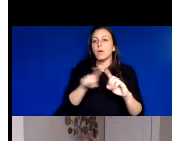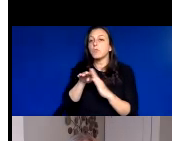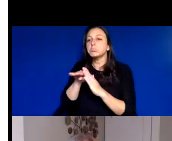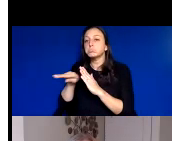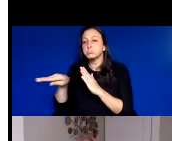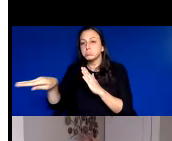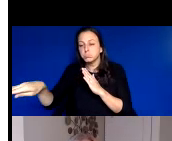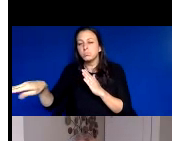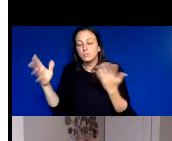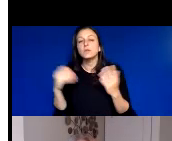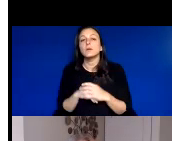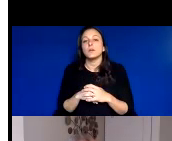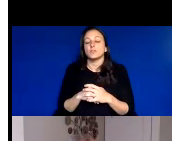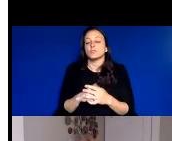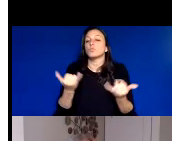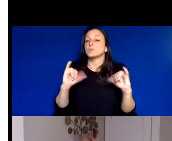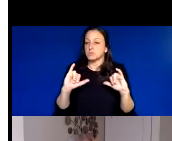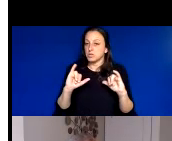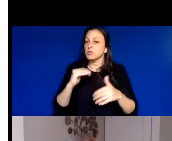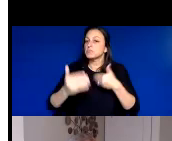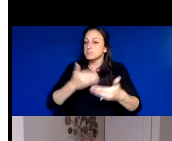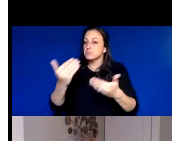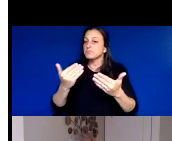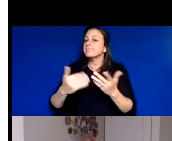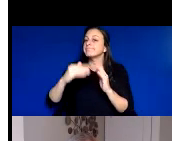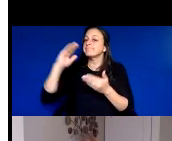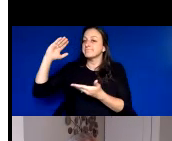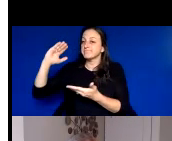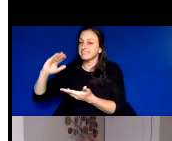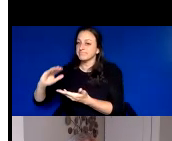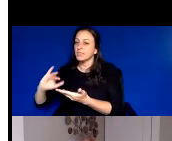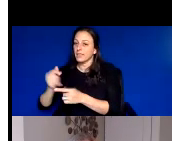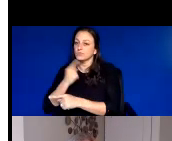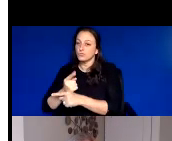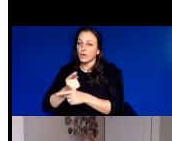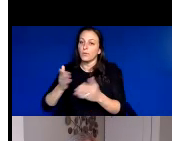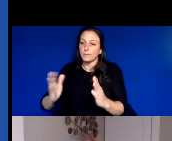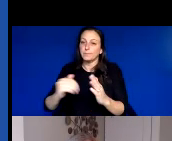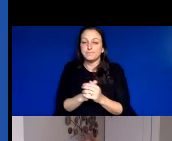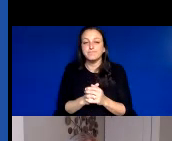But certainly we continue to move in the right direction as far as case counts in Colorado. Next slide.